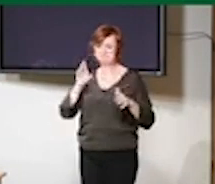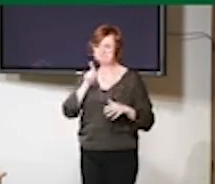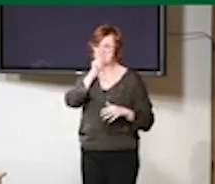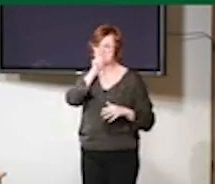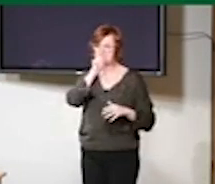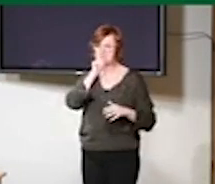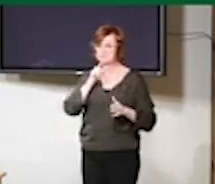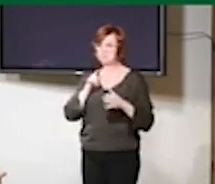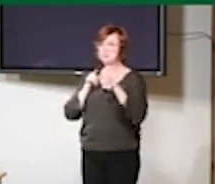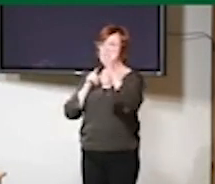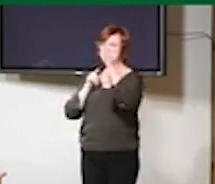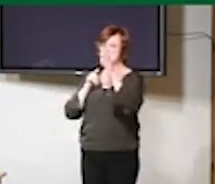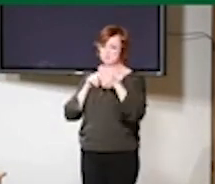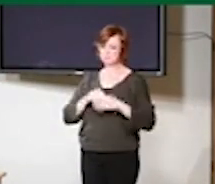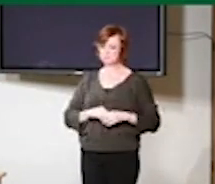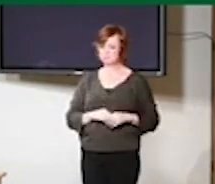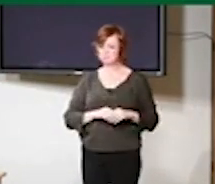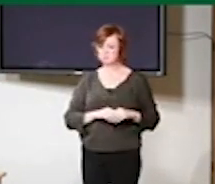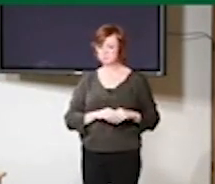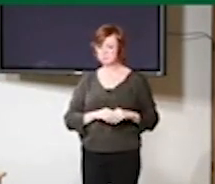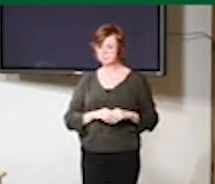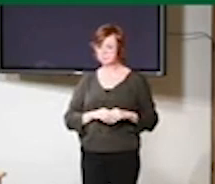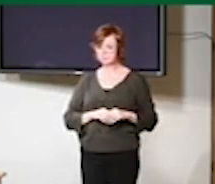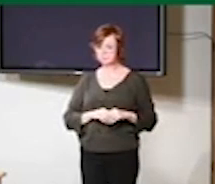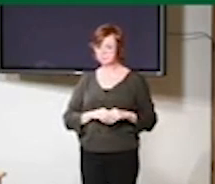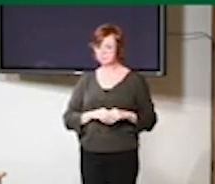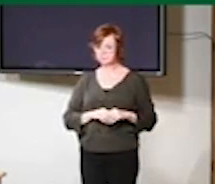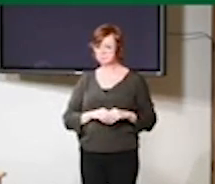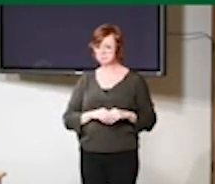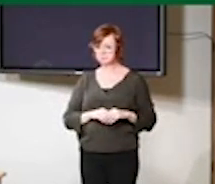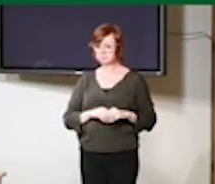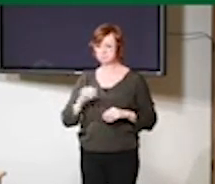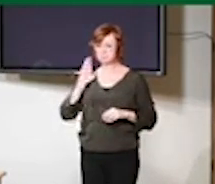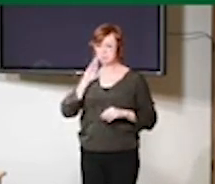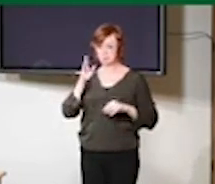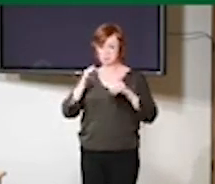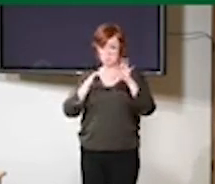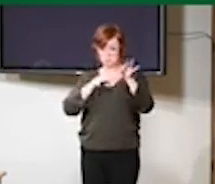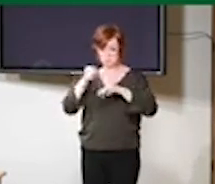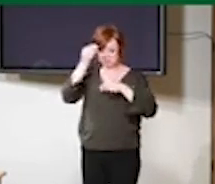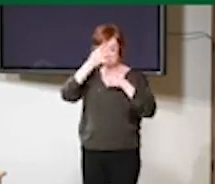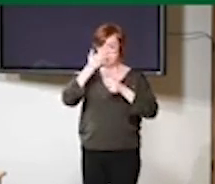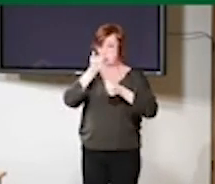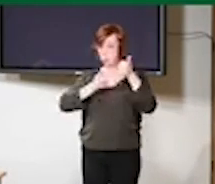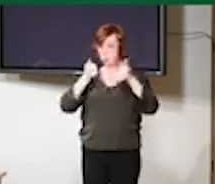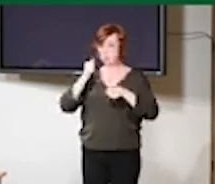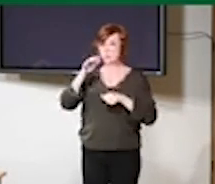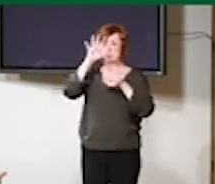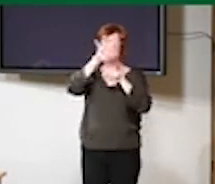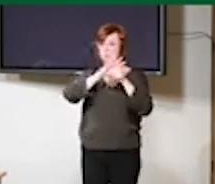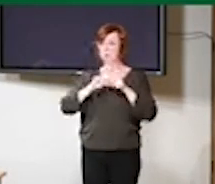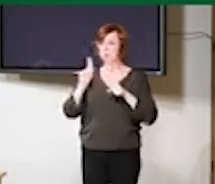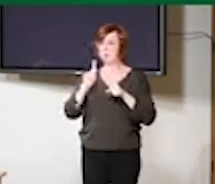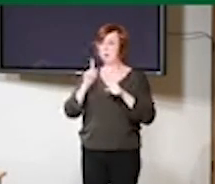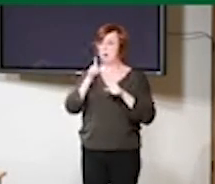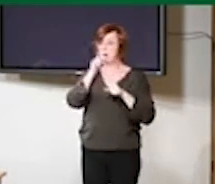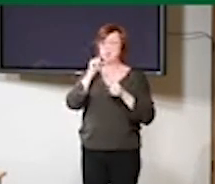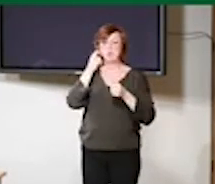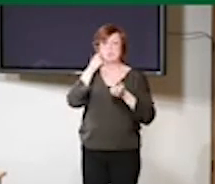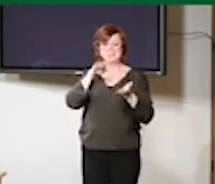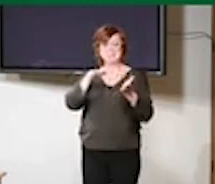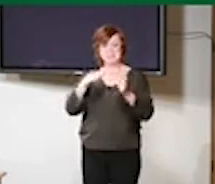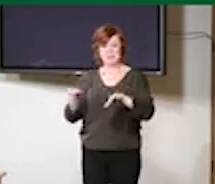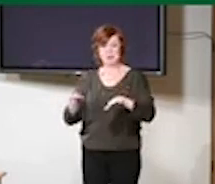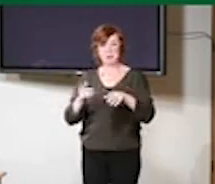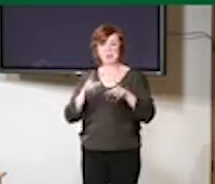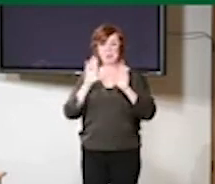Will you be releasing in specifically what zones or areas of the province that the deaths, that the patients who have died, what areas of